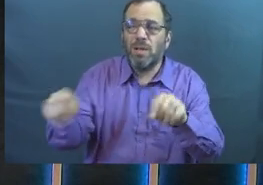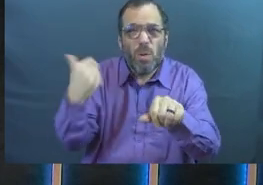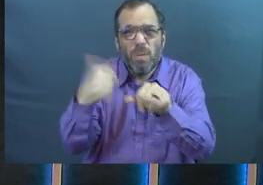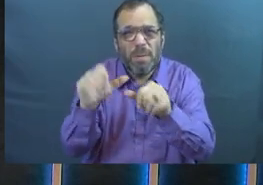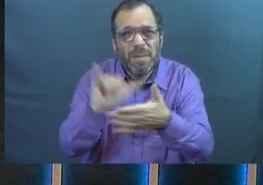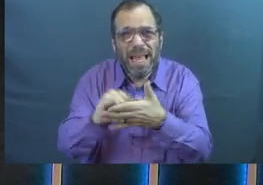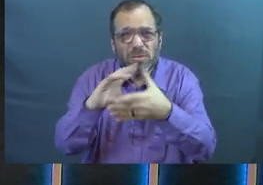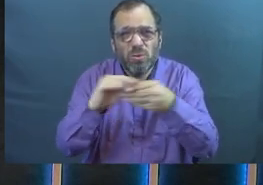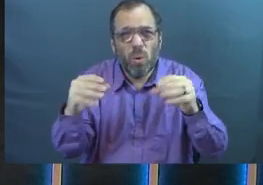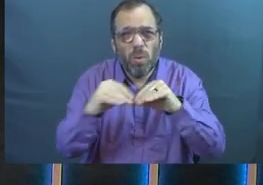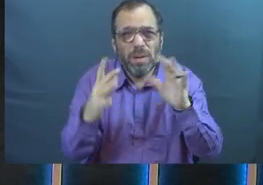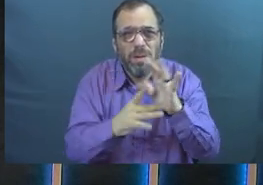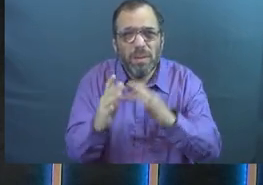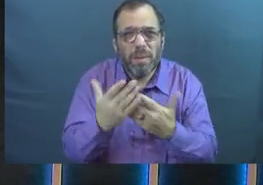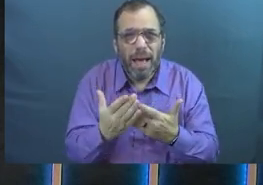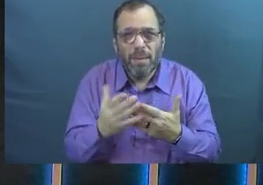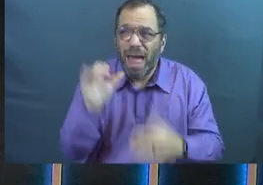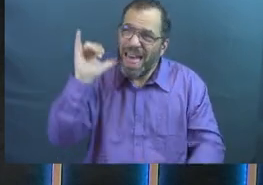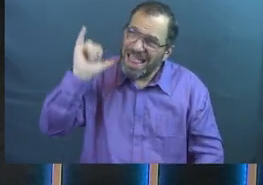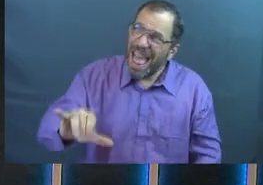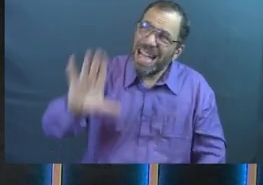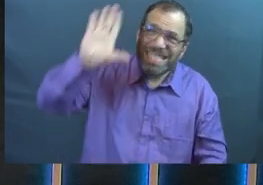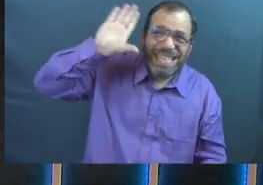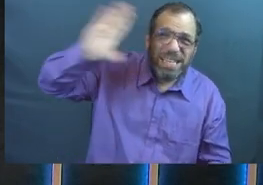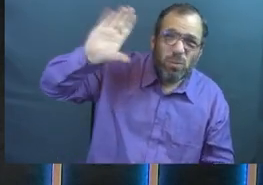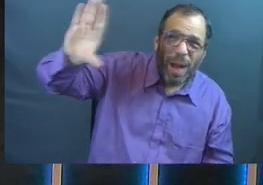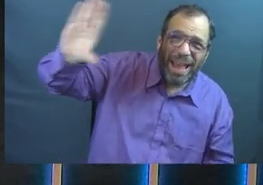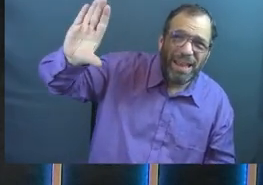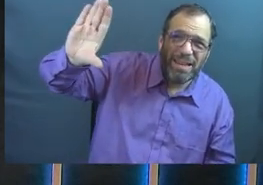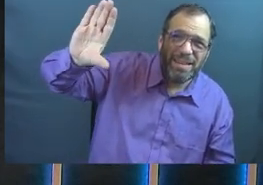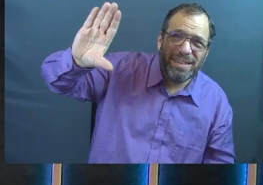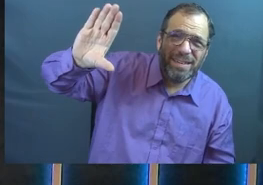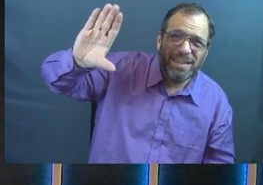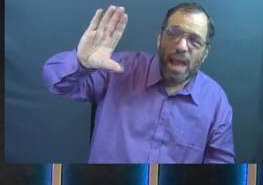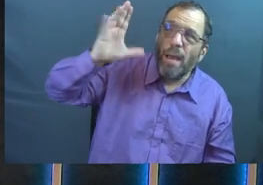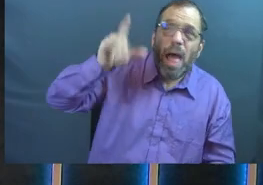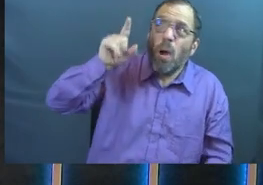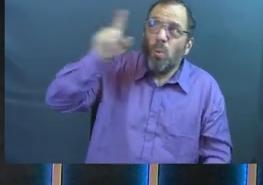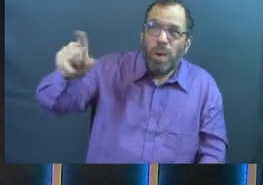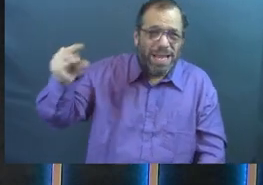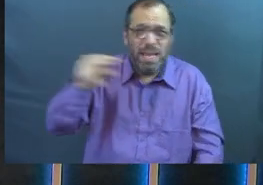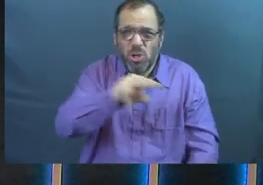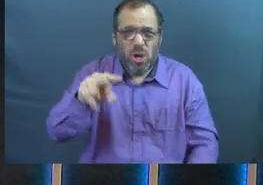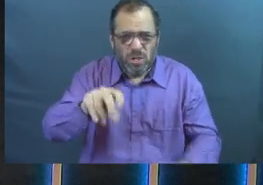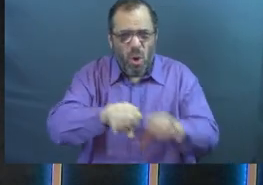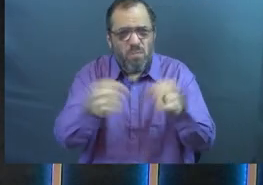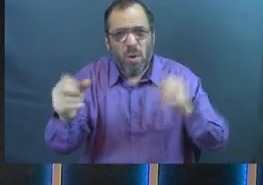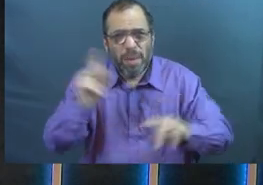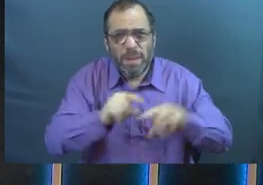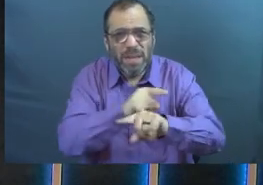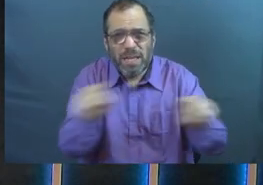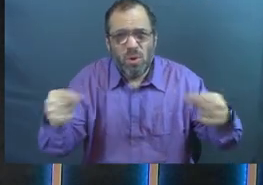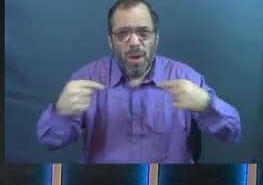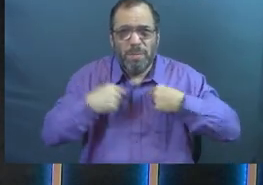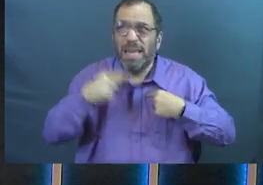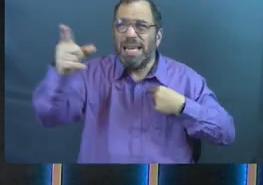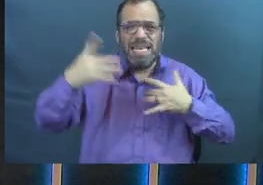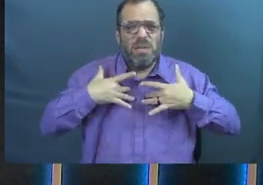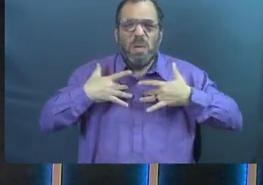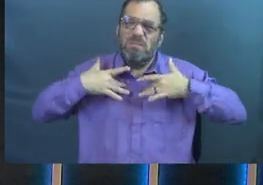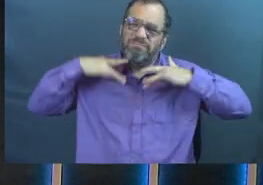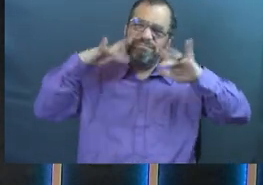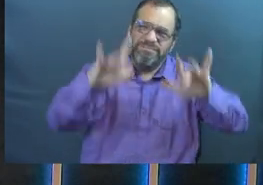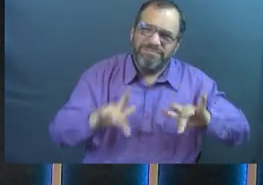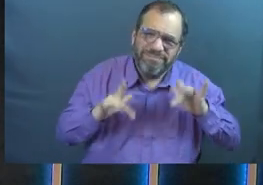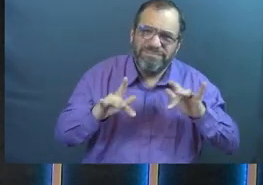that? Because that's his way. Because when he looks at broken people, he feels